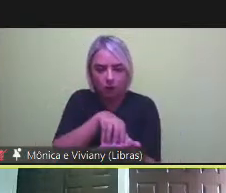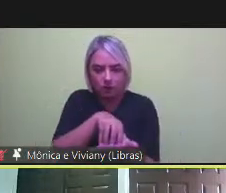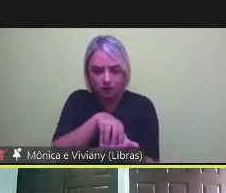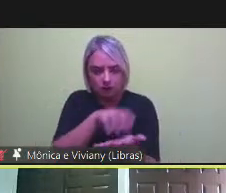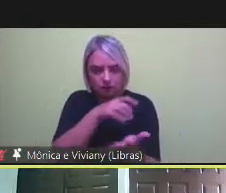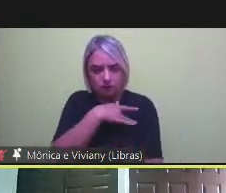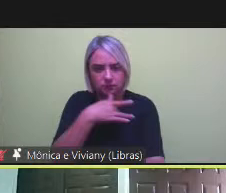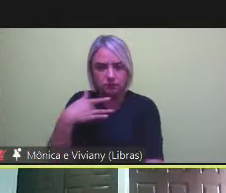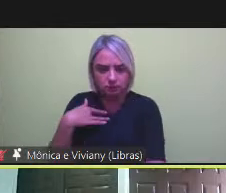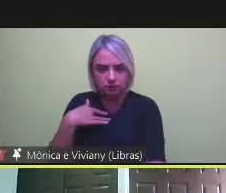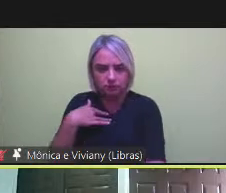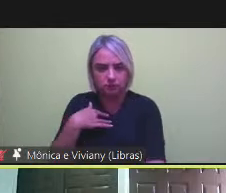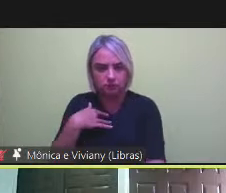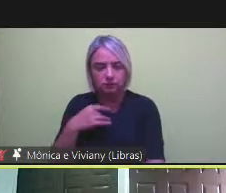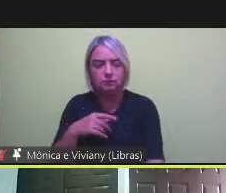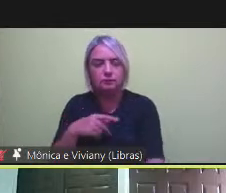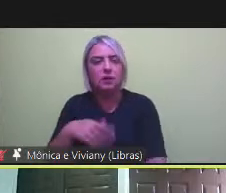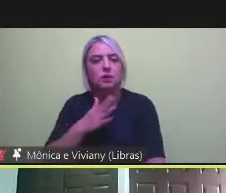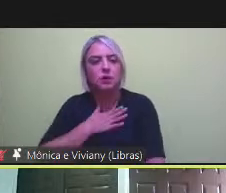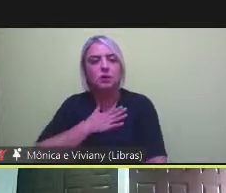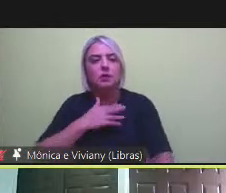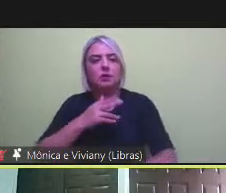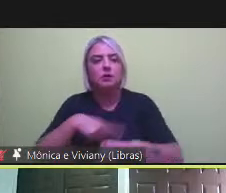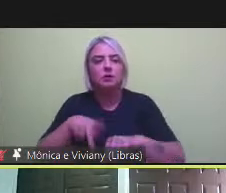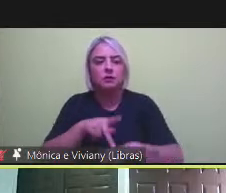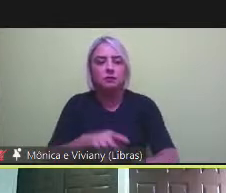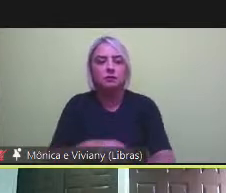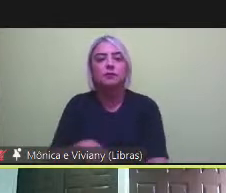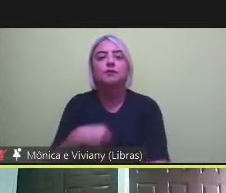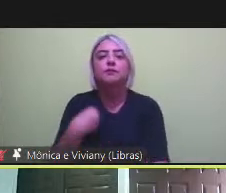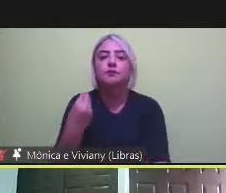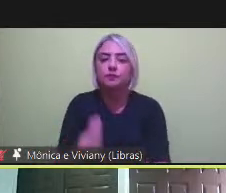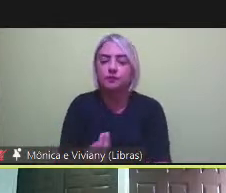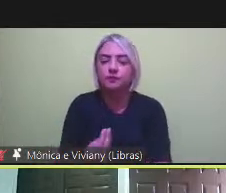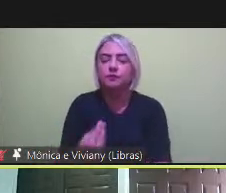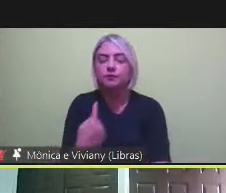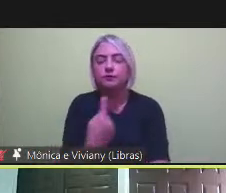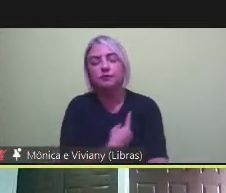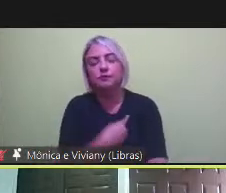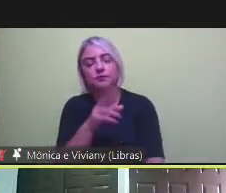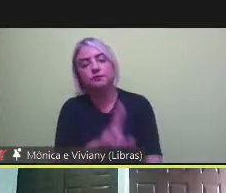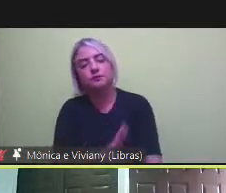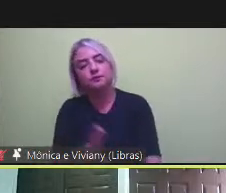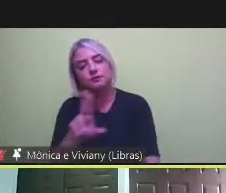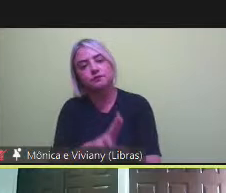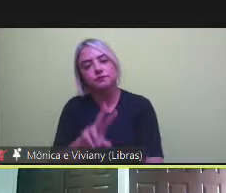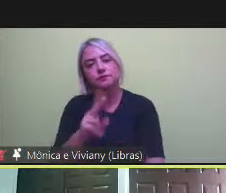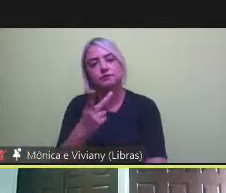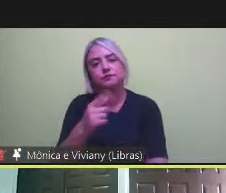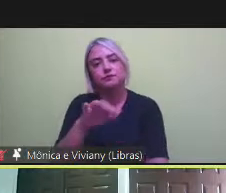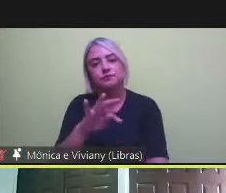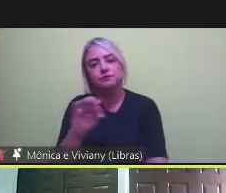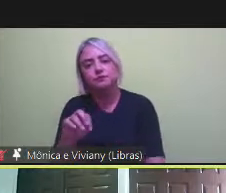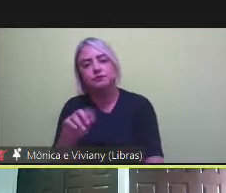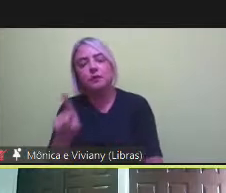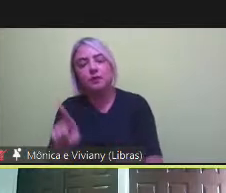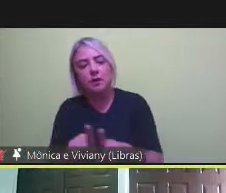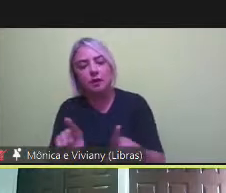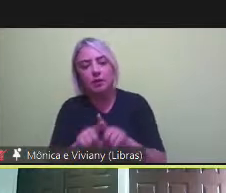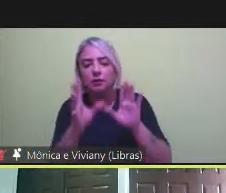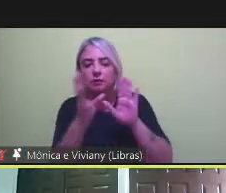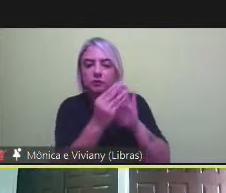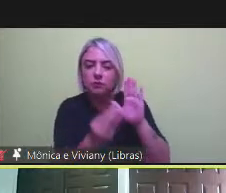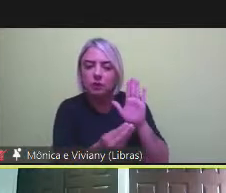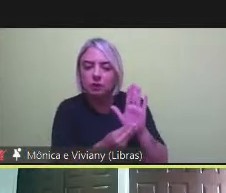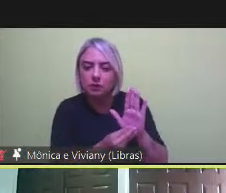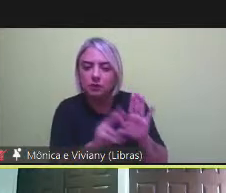So how have we used Hearts? We have used the Hearts model from the WHO and PAHO to